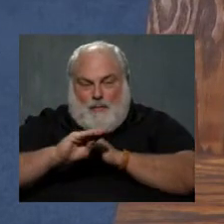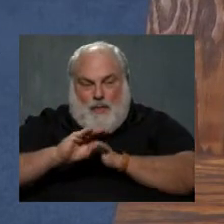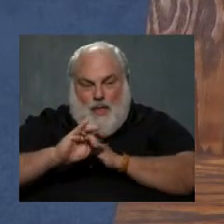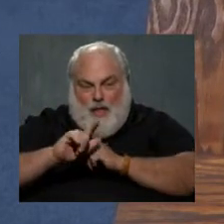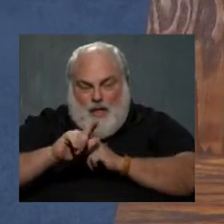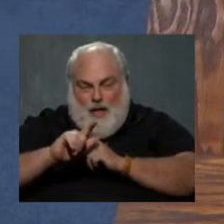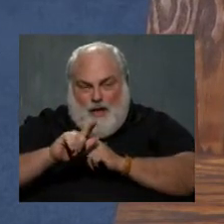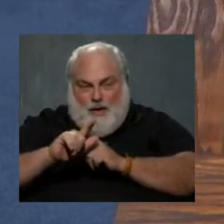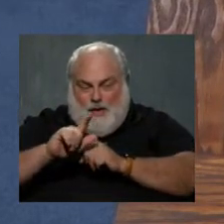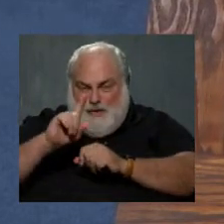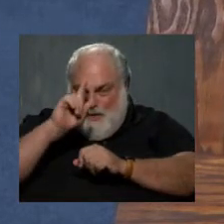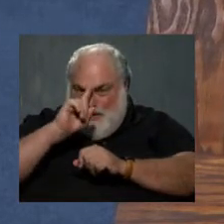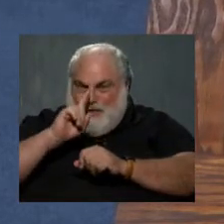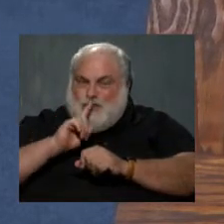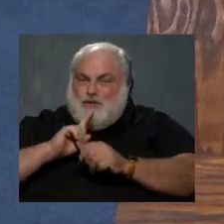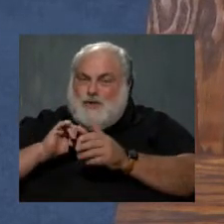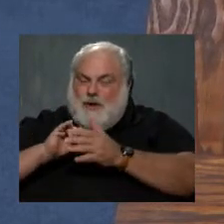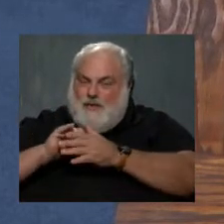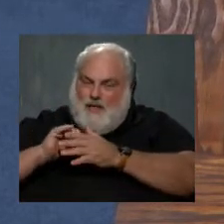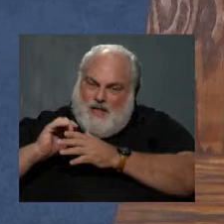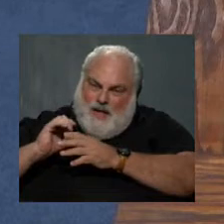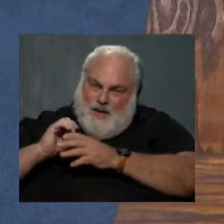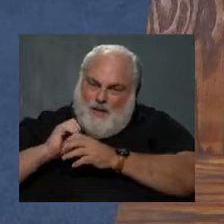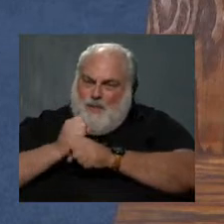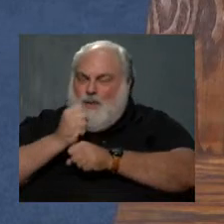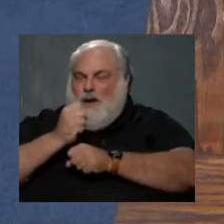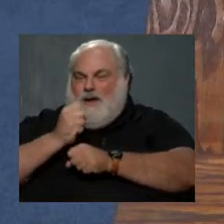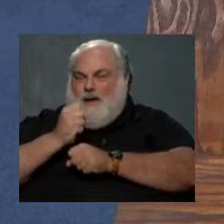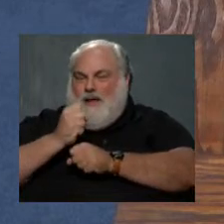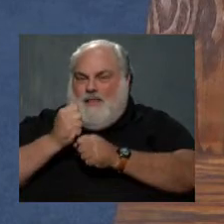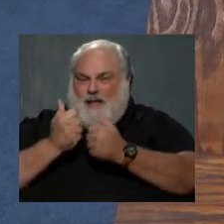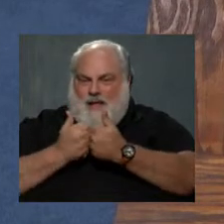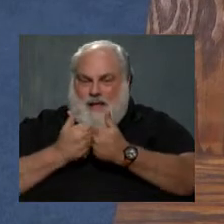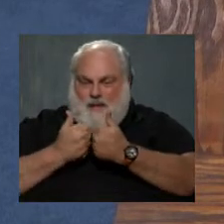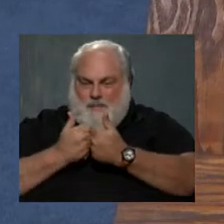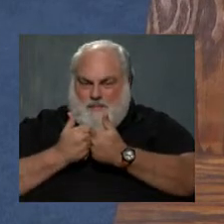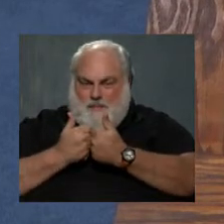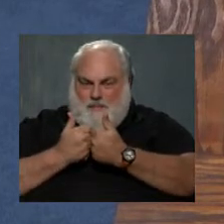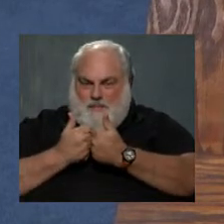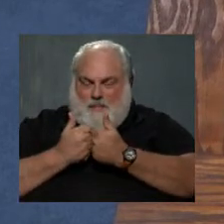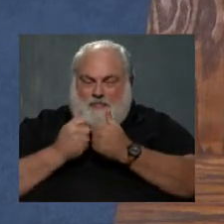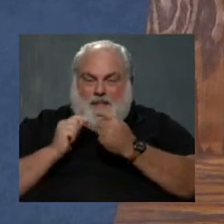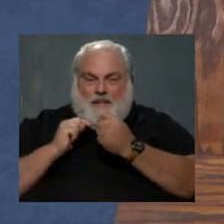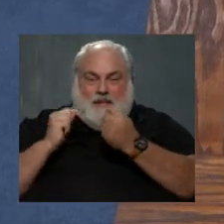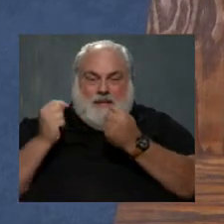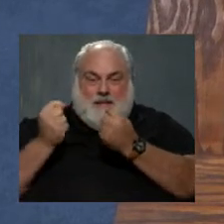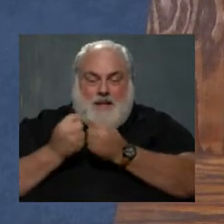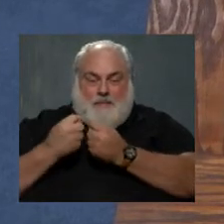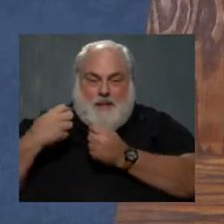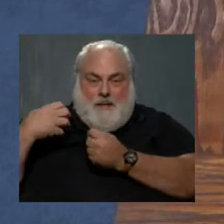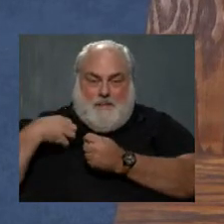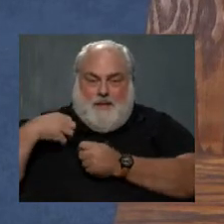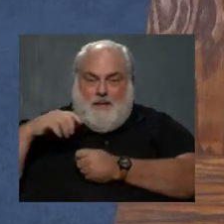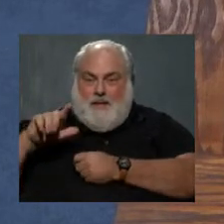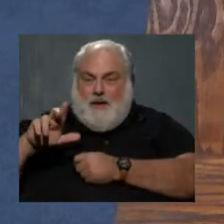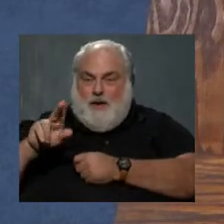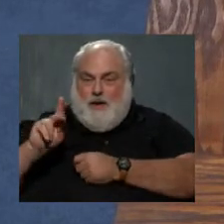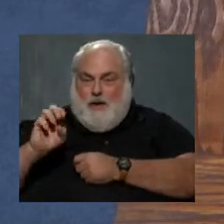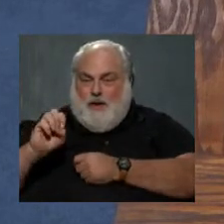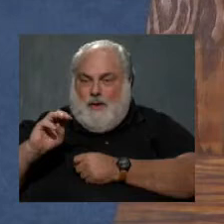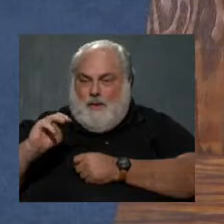ran out to assure that the Patriots would win the game. The team captains are Luke Moore and